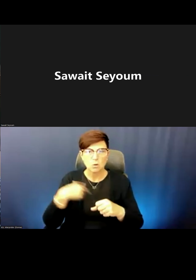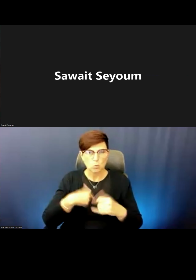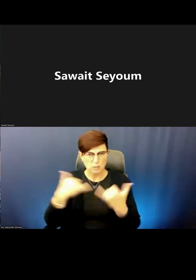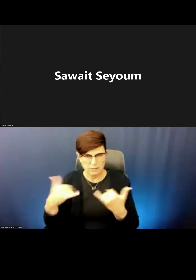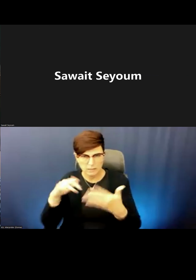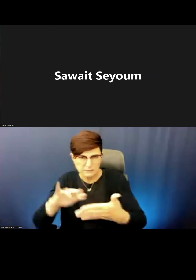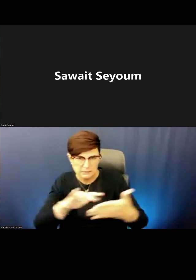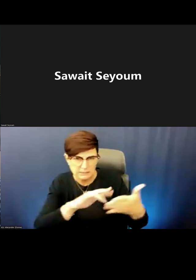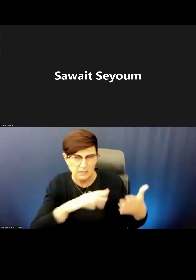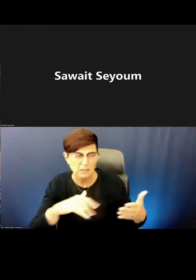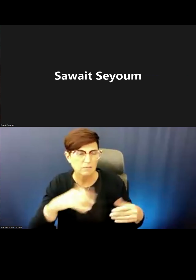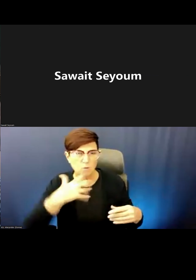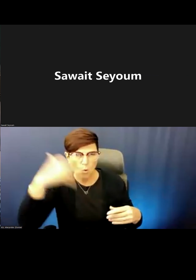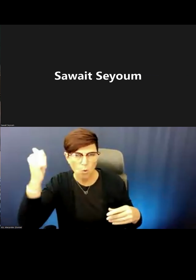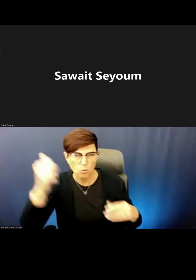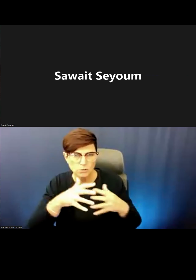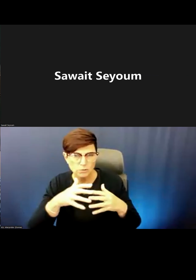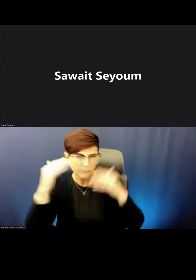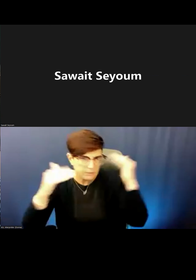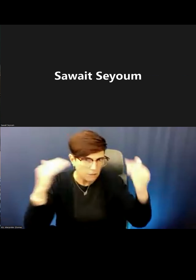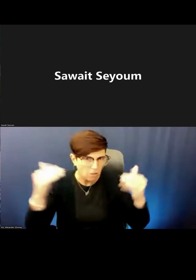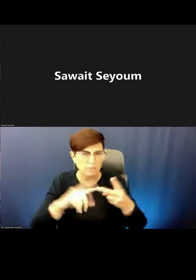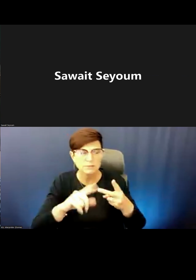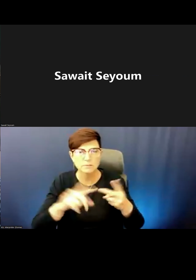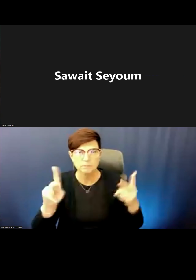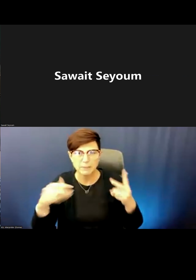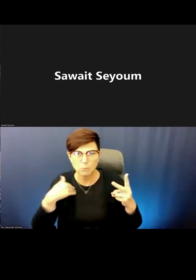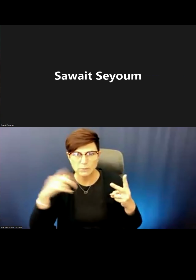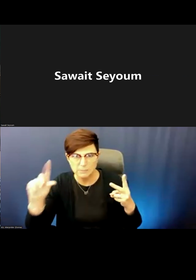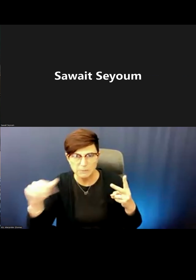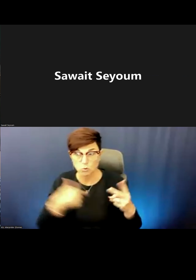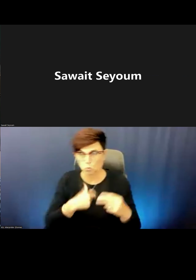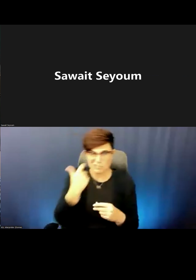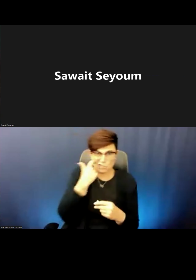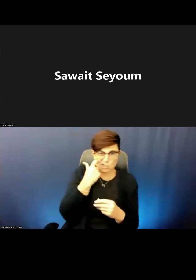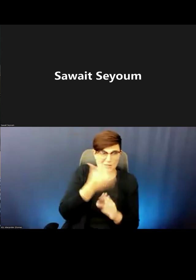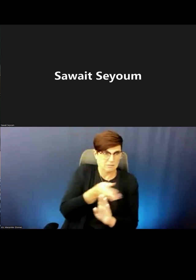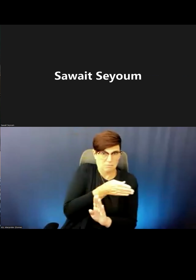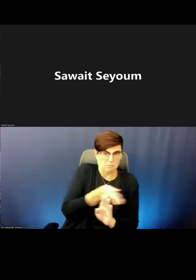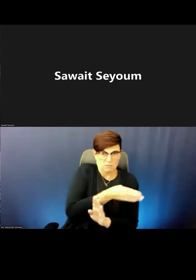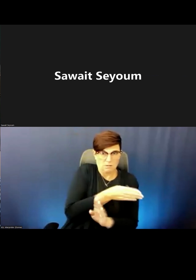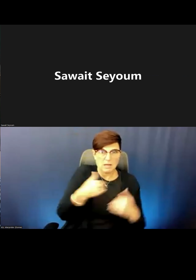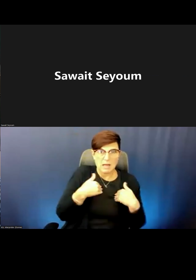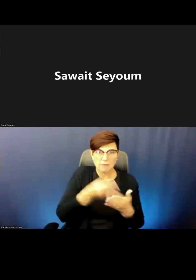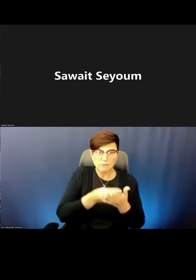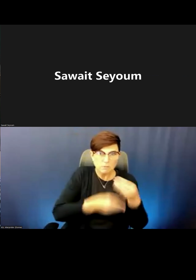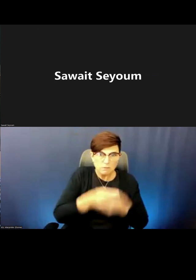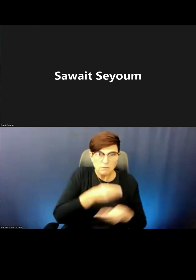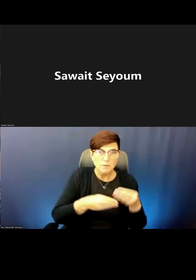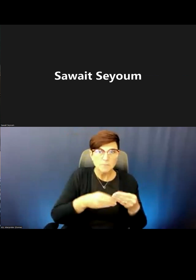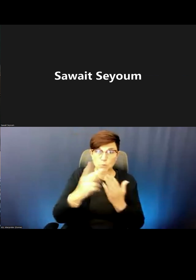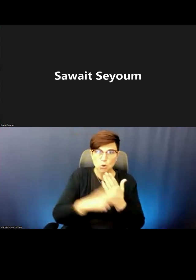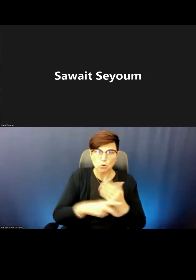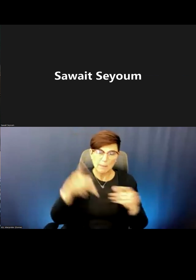with disabilities. We had just gone through this budget battle with total elimination of programs that Debbie mentioned,